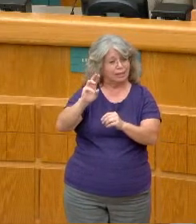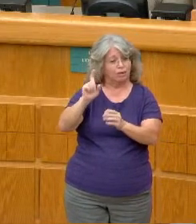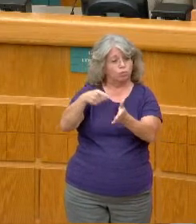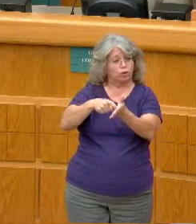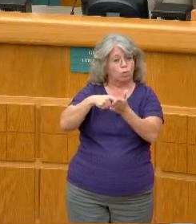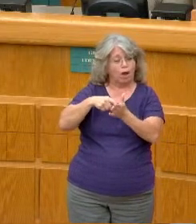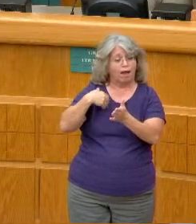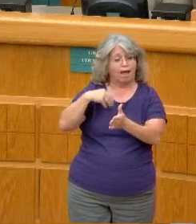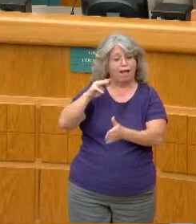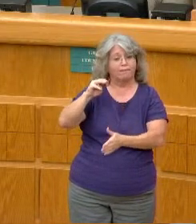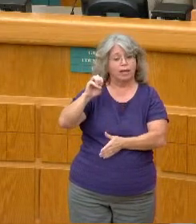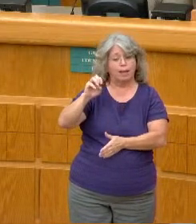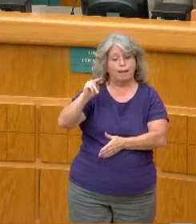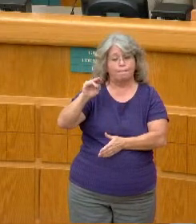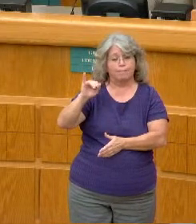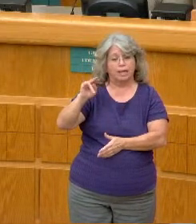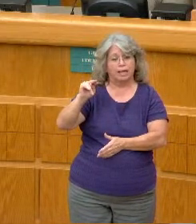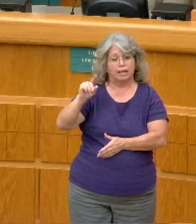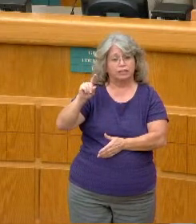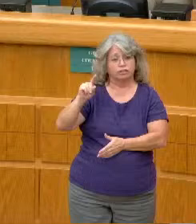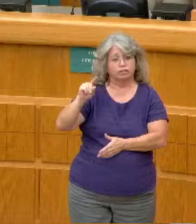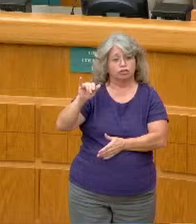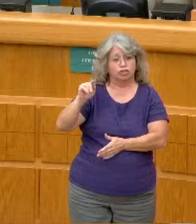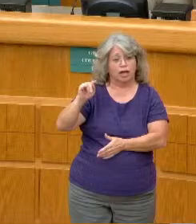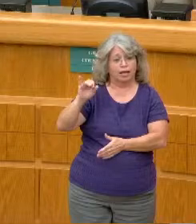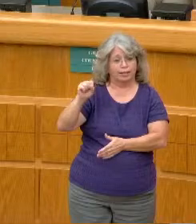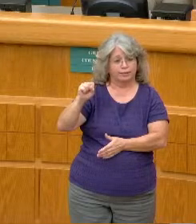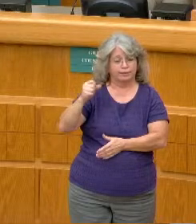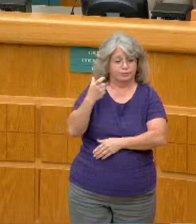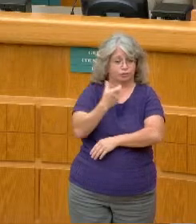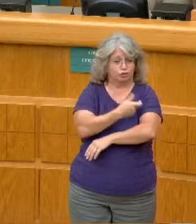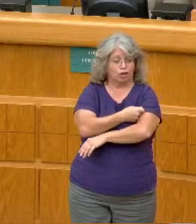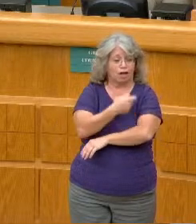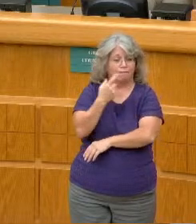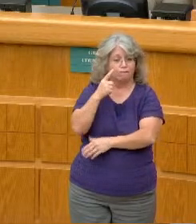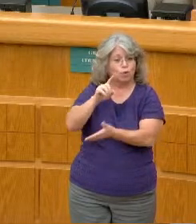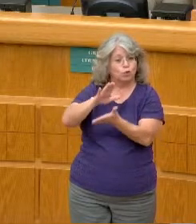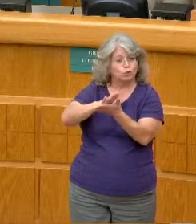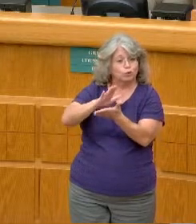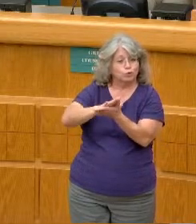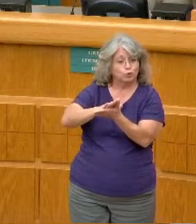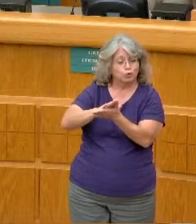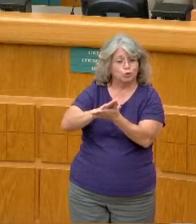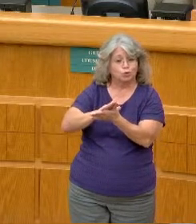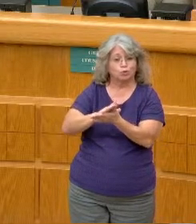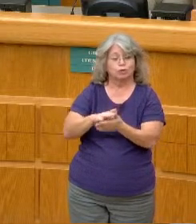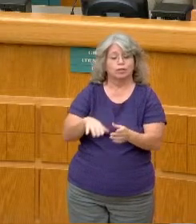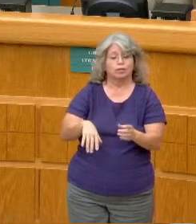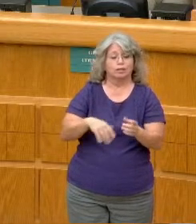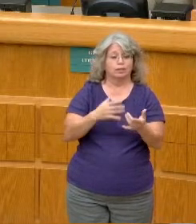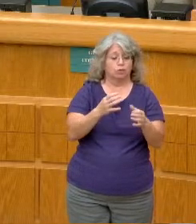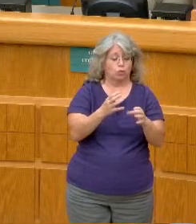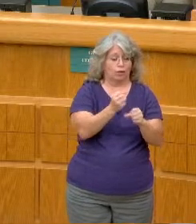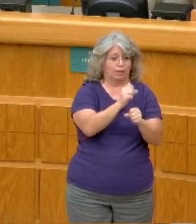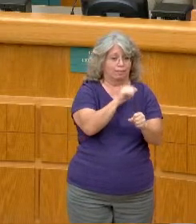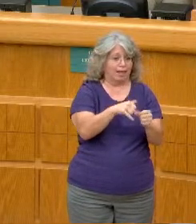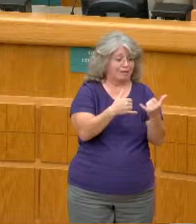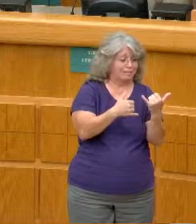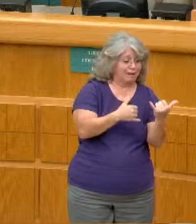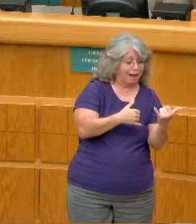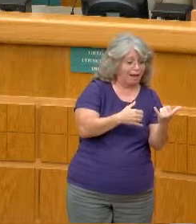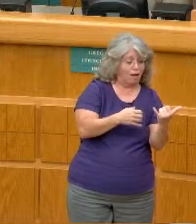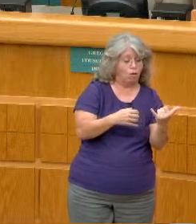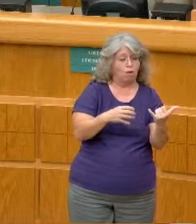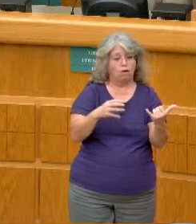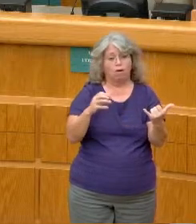they're going to need a meningitis shot. And so it's very important that they get their meningitis shot now, or they get their COVID